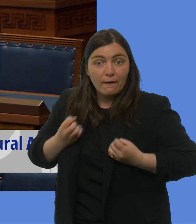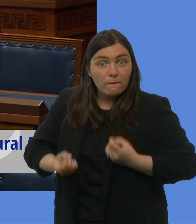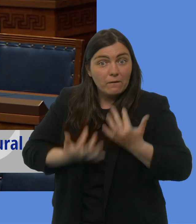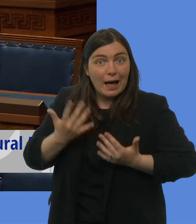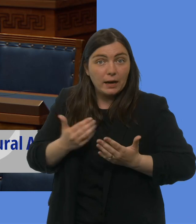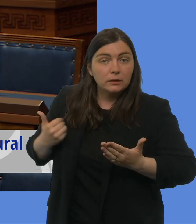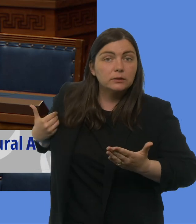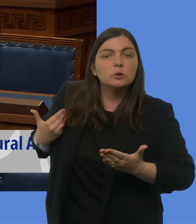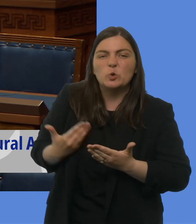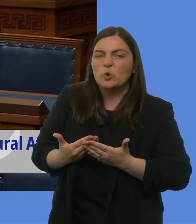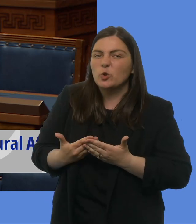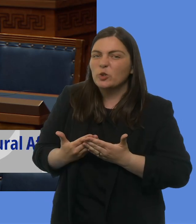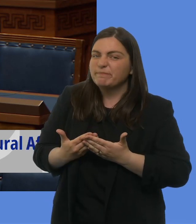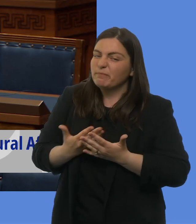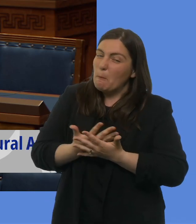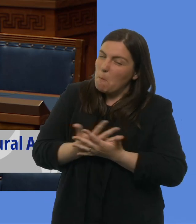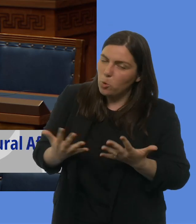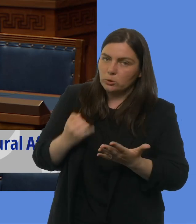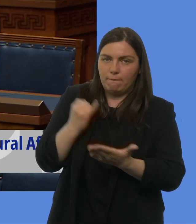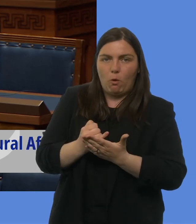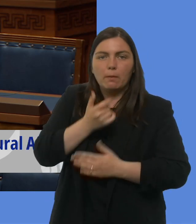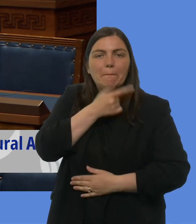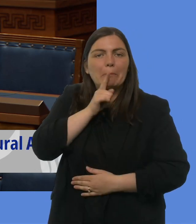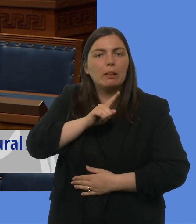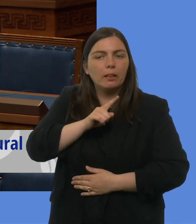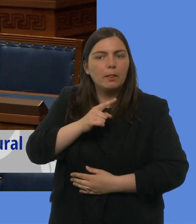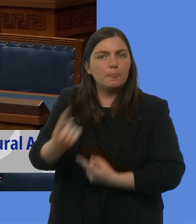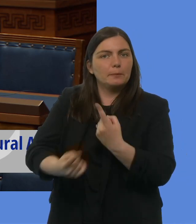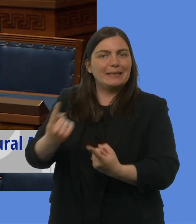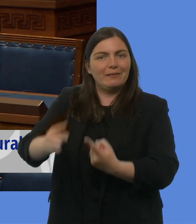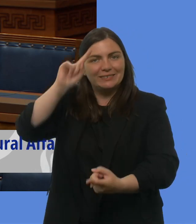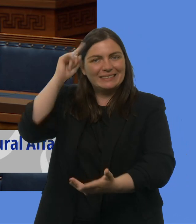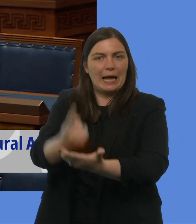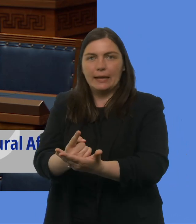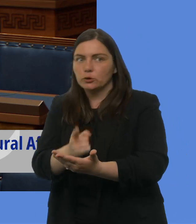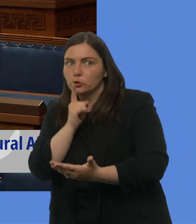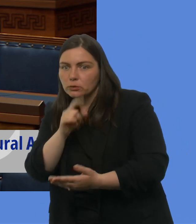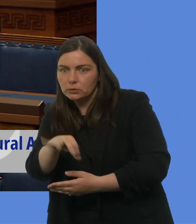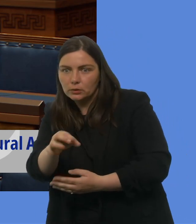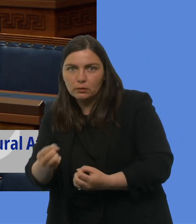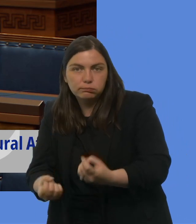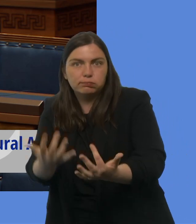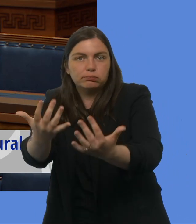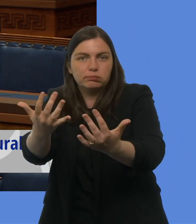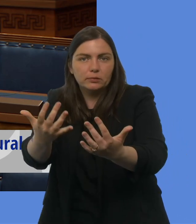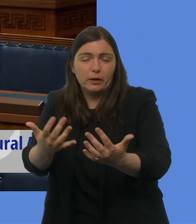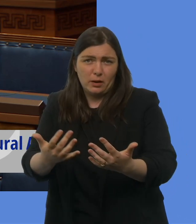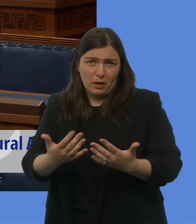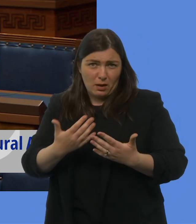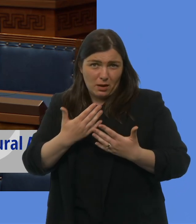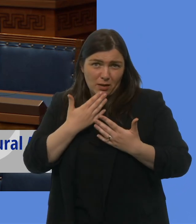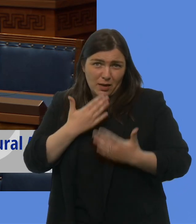one's been killed here in Northern Ireland as a result of these fires. And I would urge anyone who has any information to pass that on to the